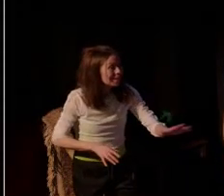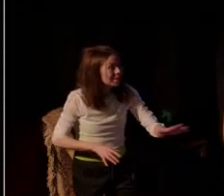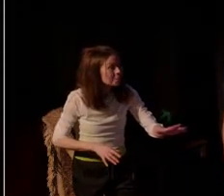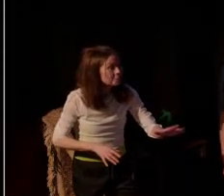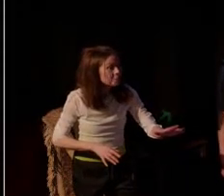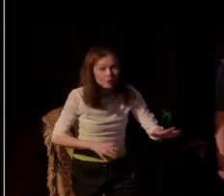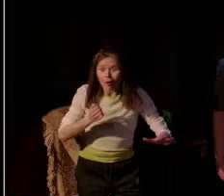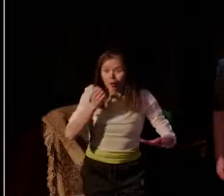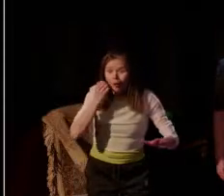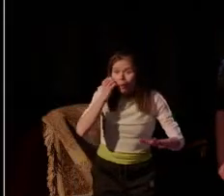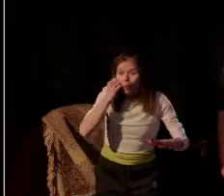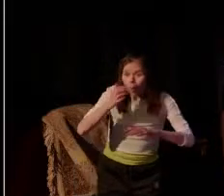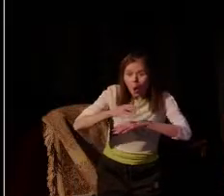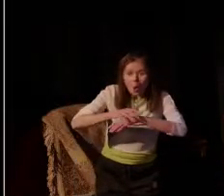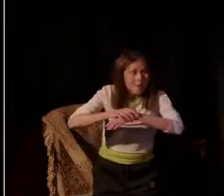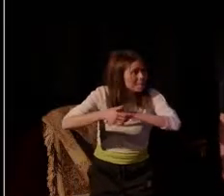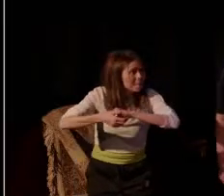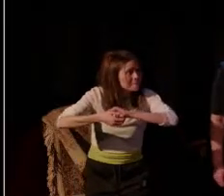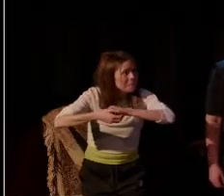She's warm.